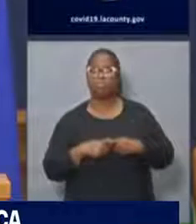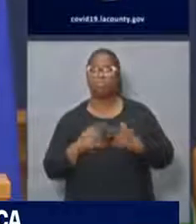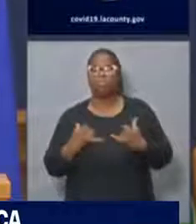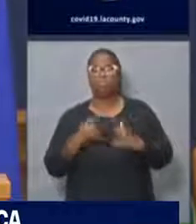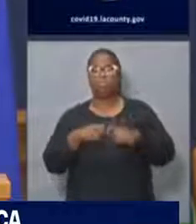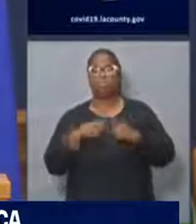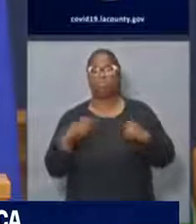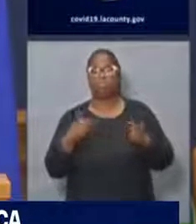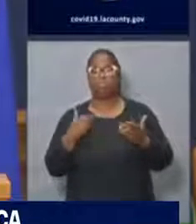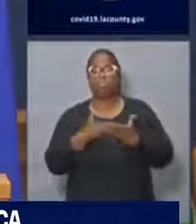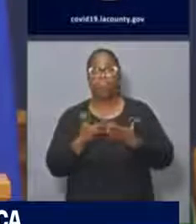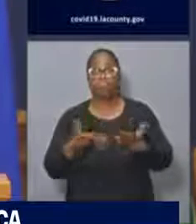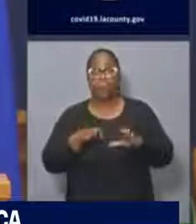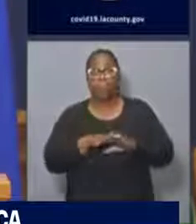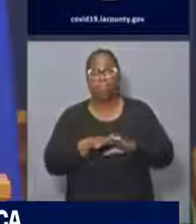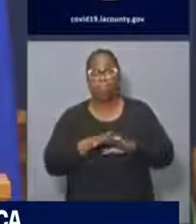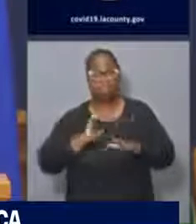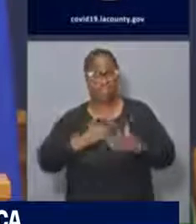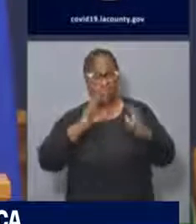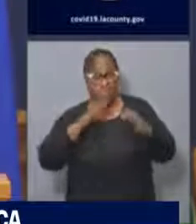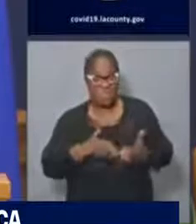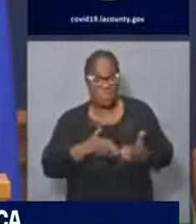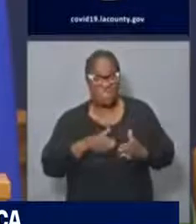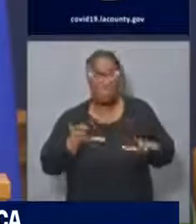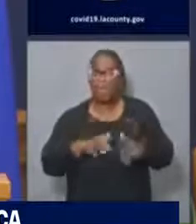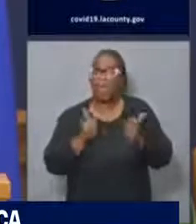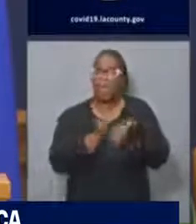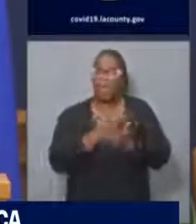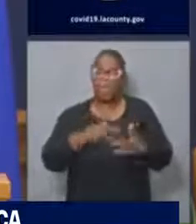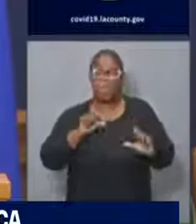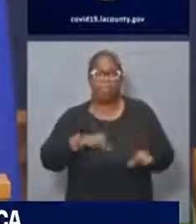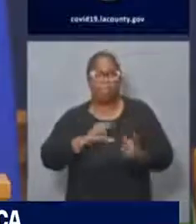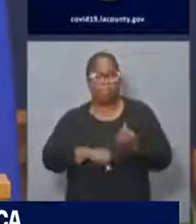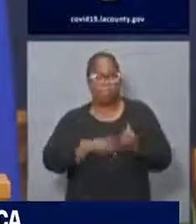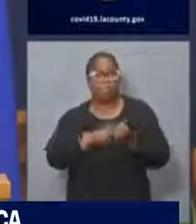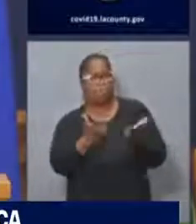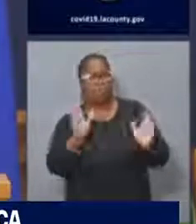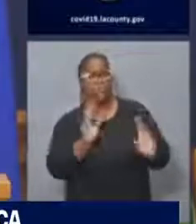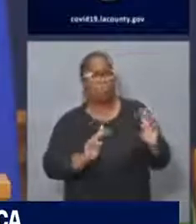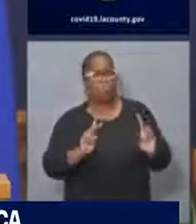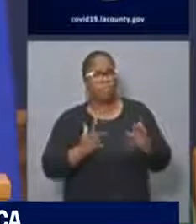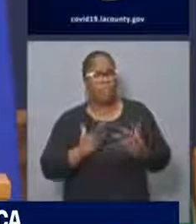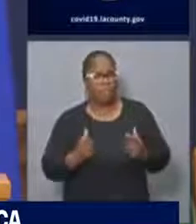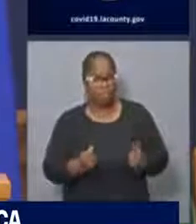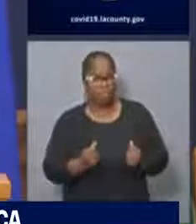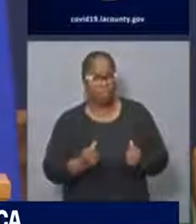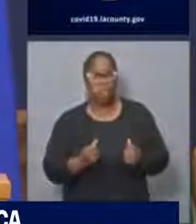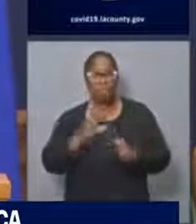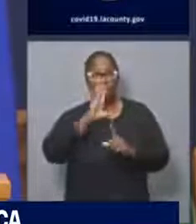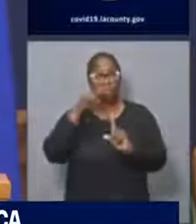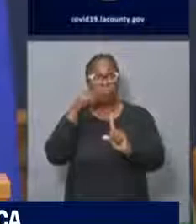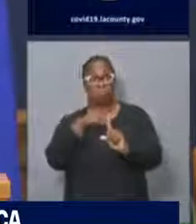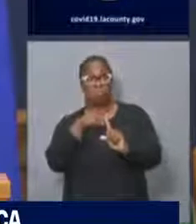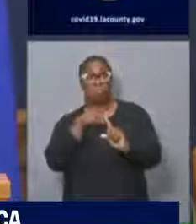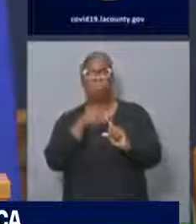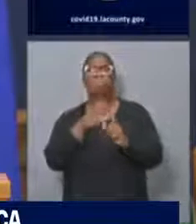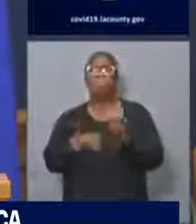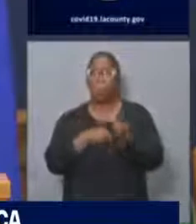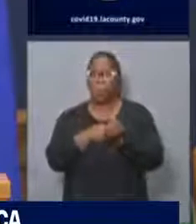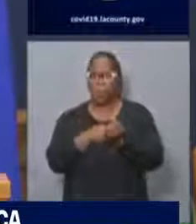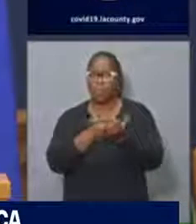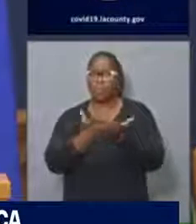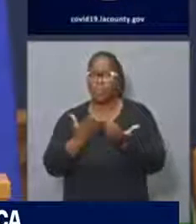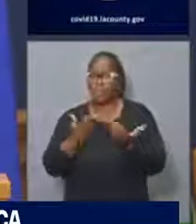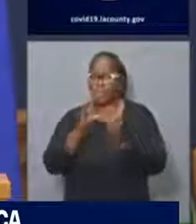our focus is on doing everything we can to support the health of the general public, with a specific focus of support and resources